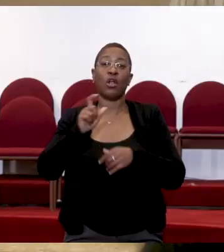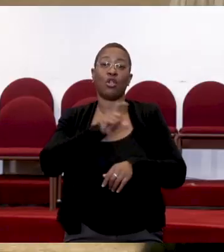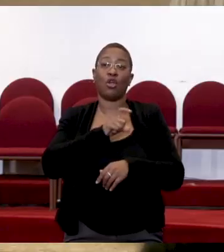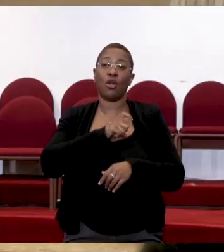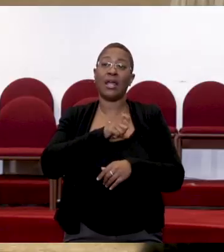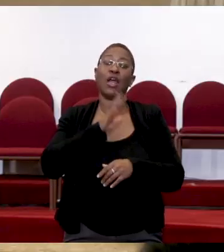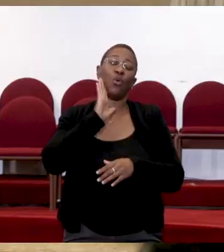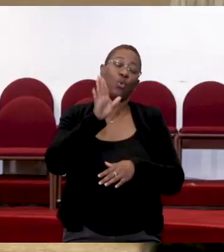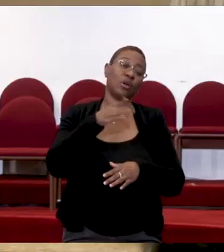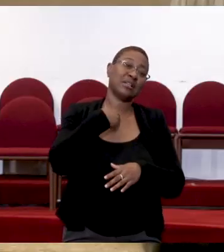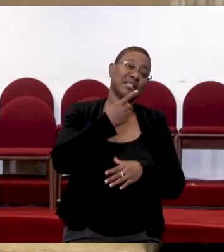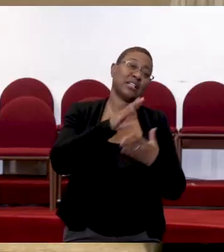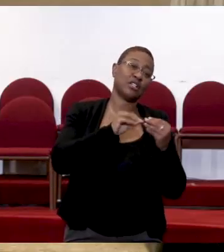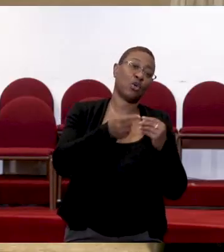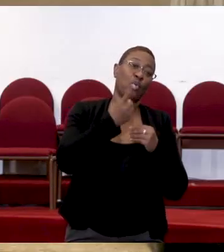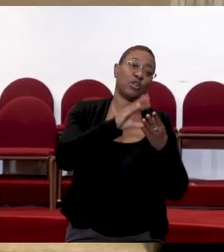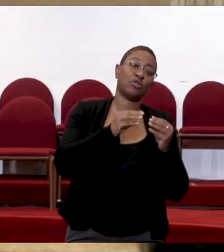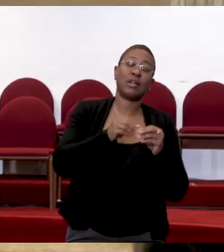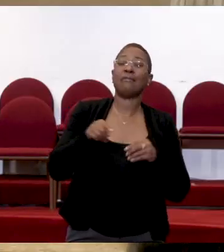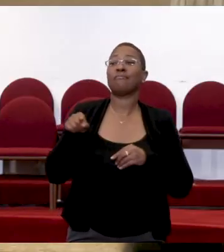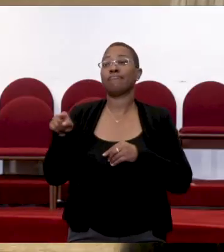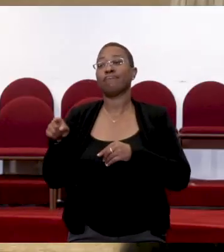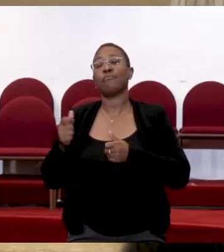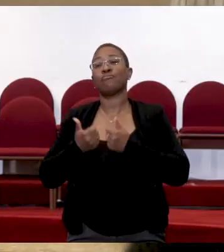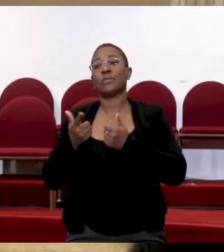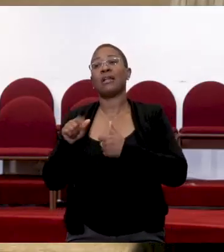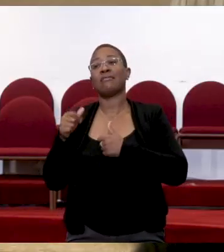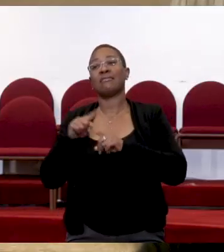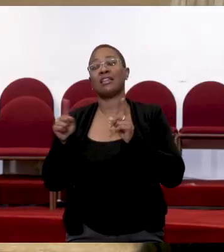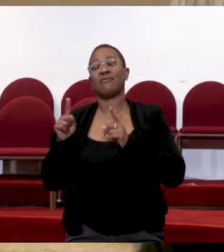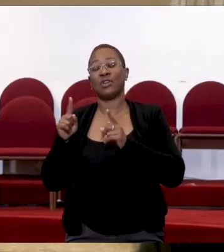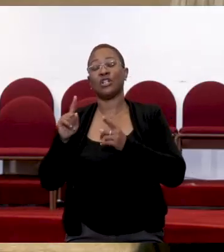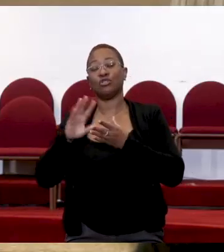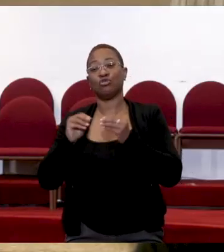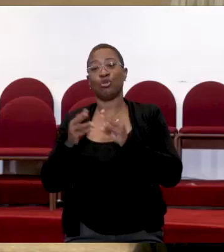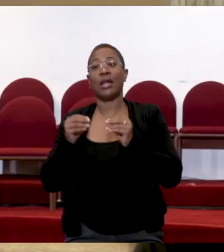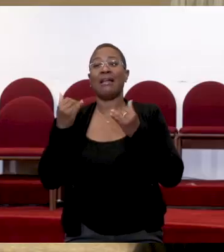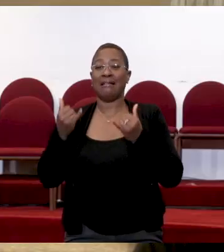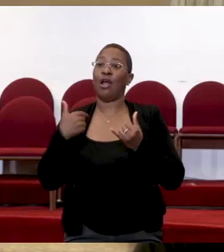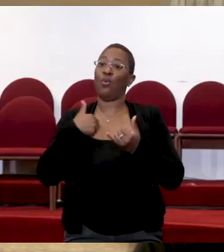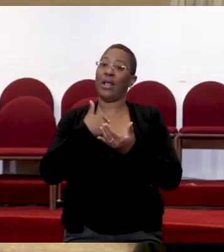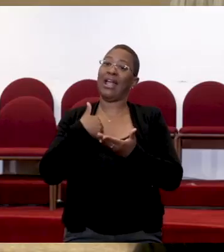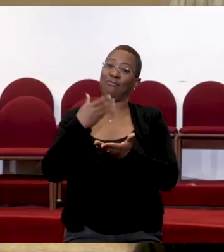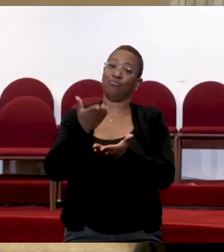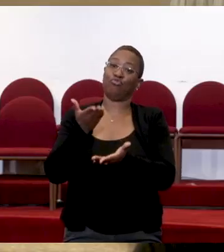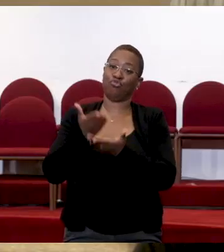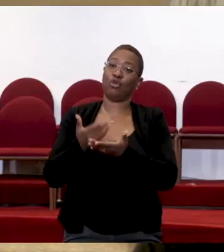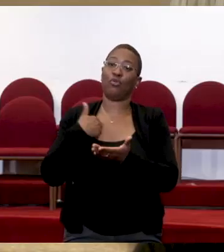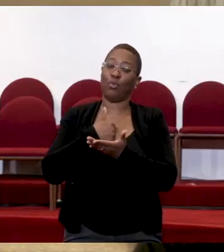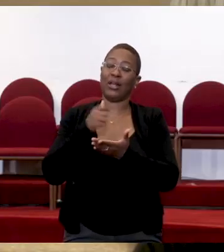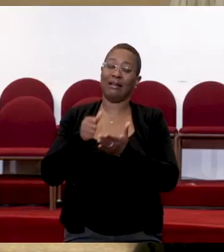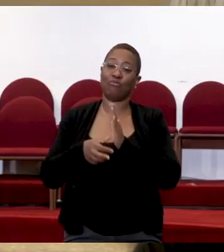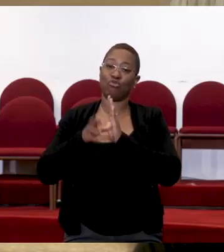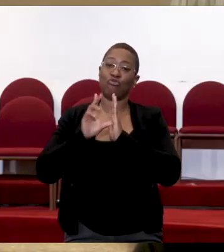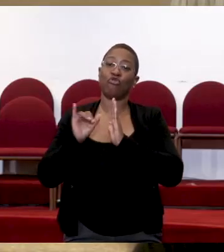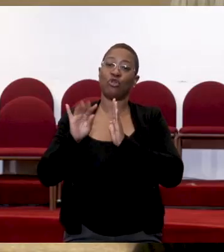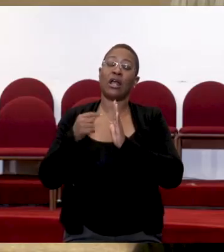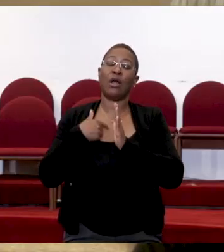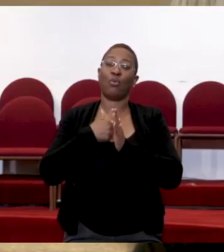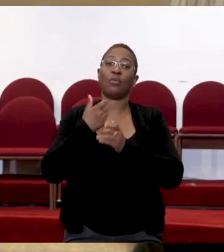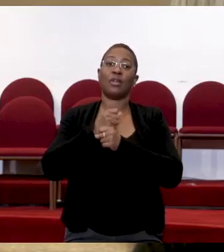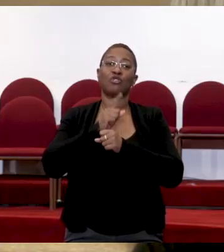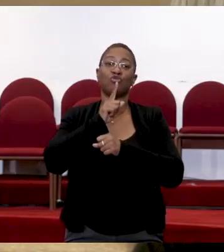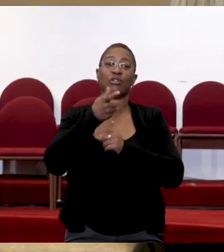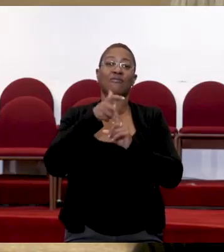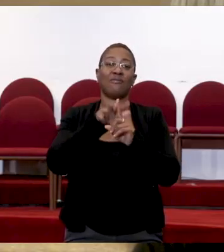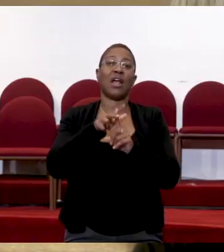one story, a citizen will tell another story. Now we have the record. We'll be able to review it. So I want to make sure you file your